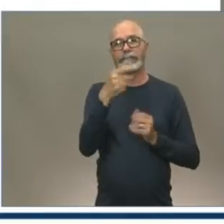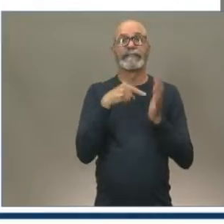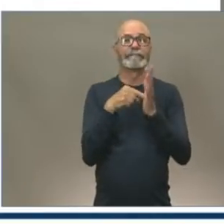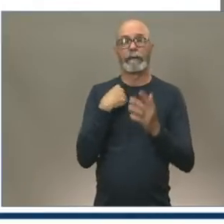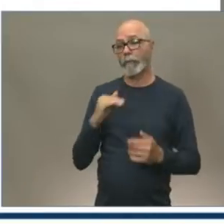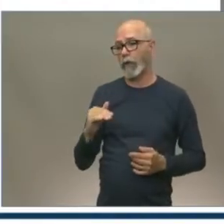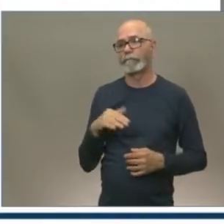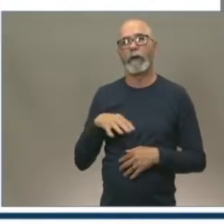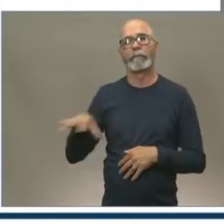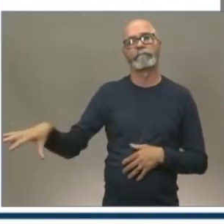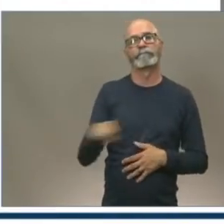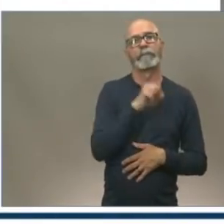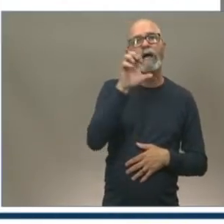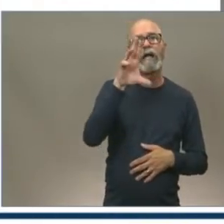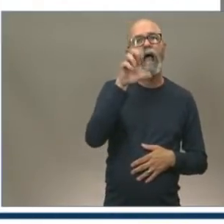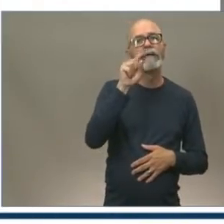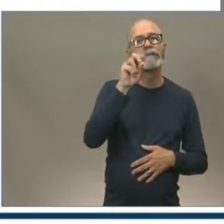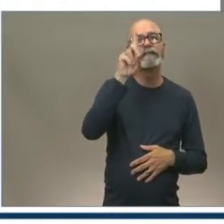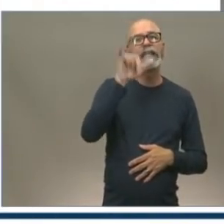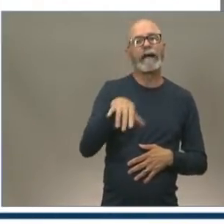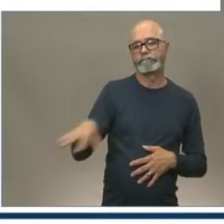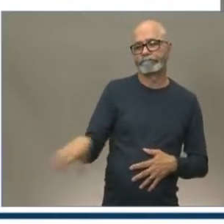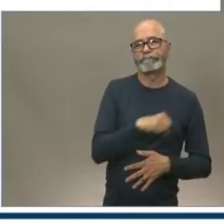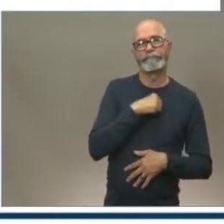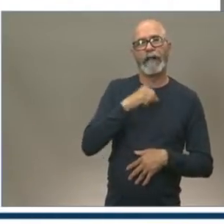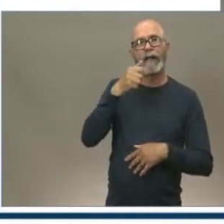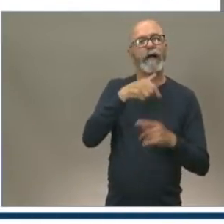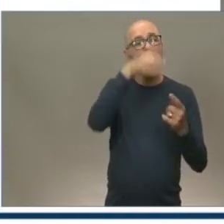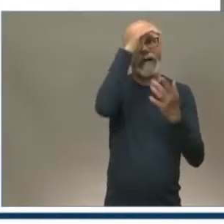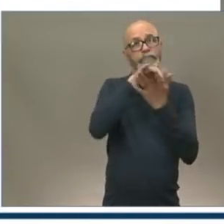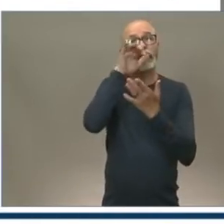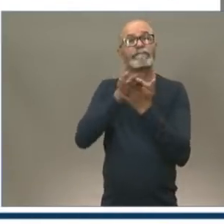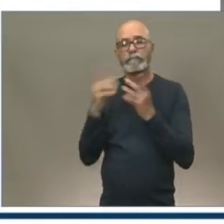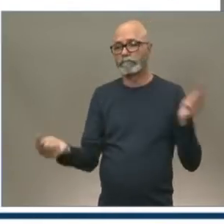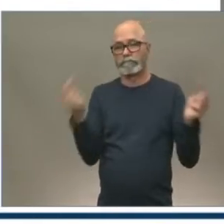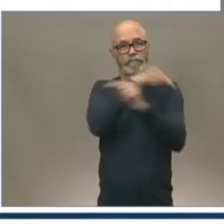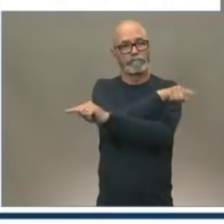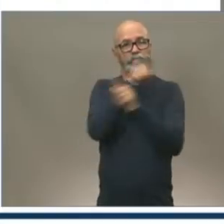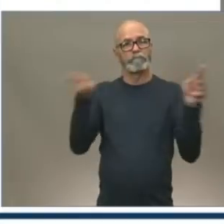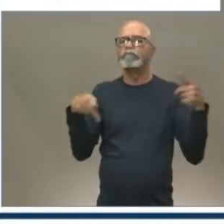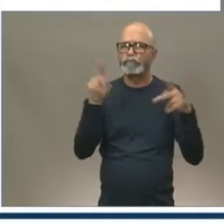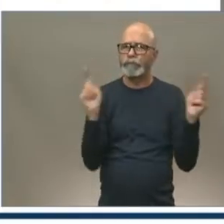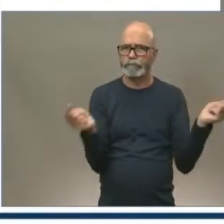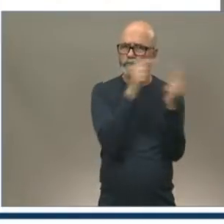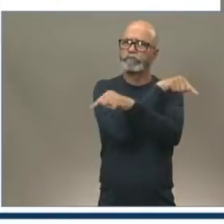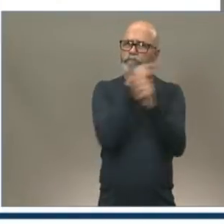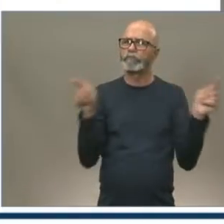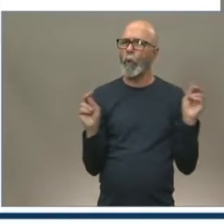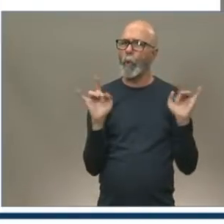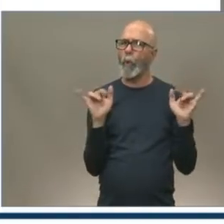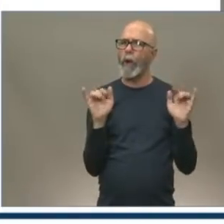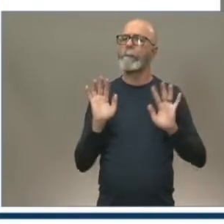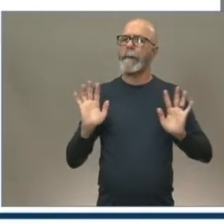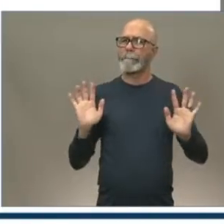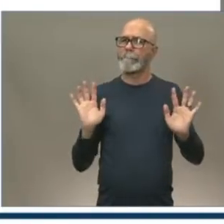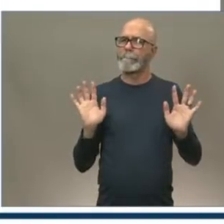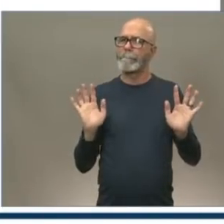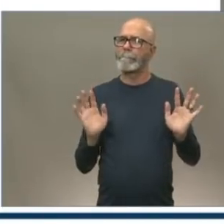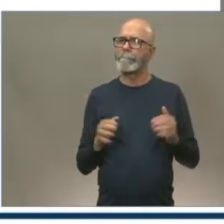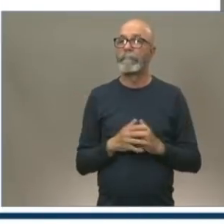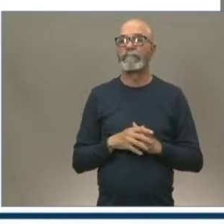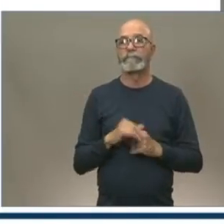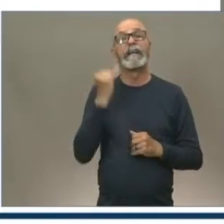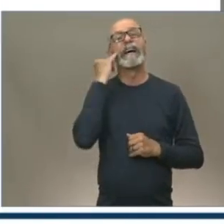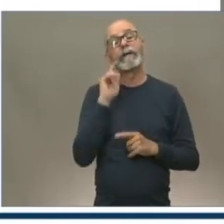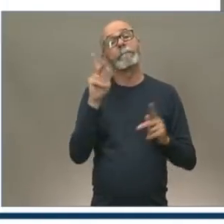to allow that to happen. For all these scenarios, a full 14-day quarantine for the travelers is